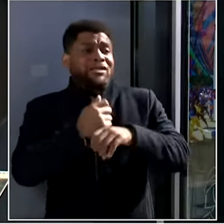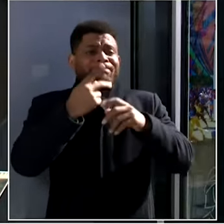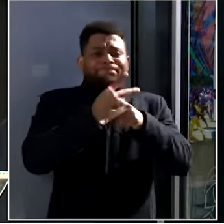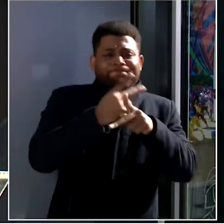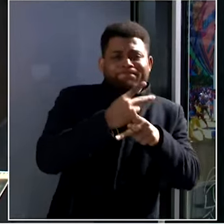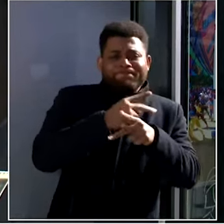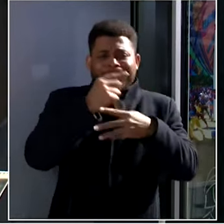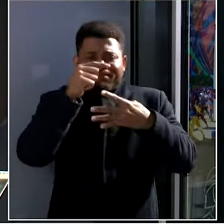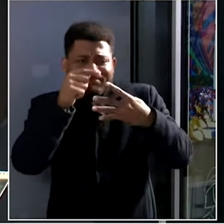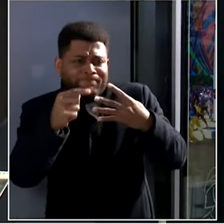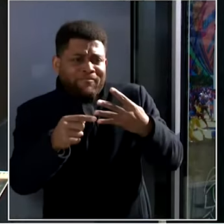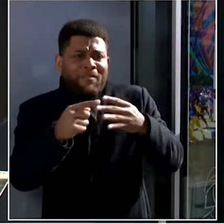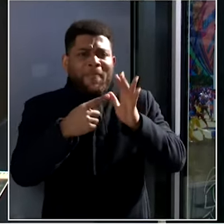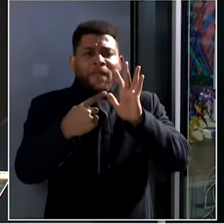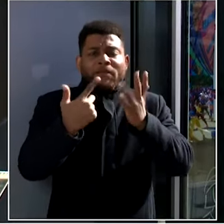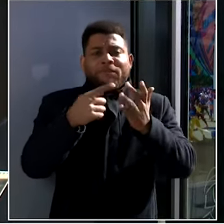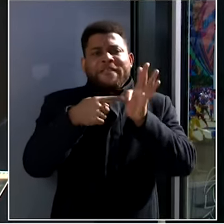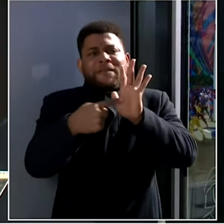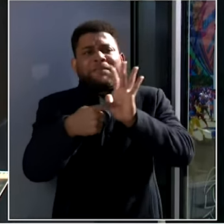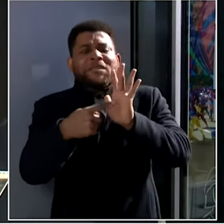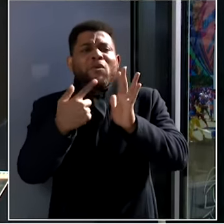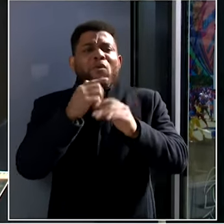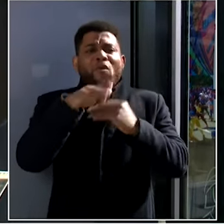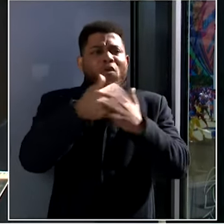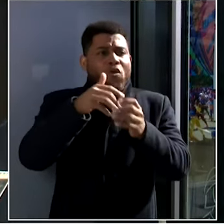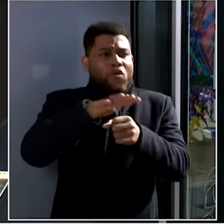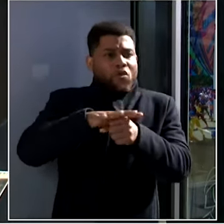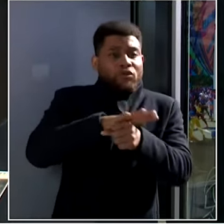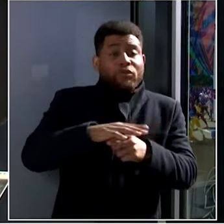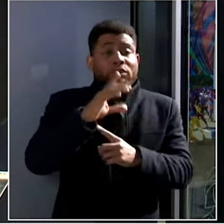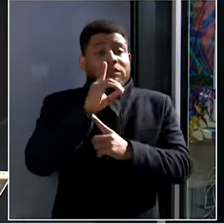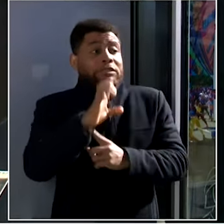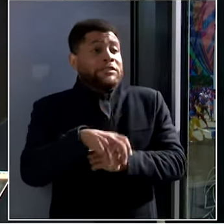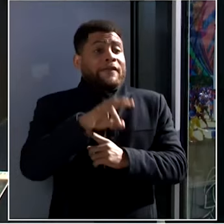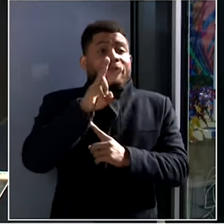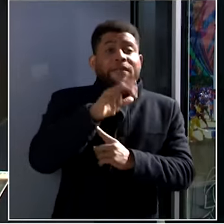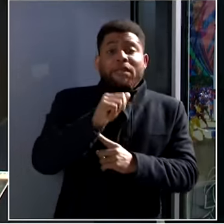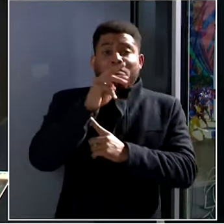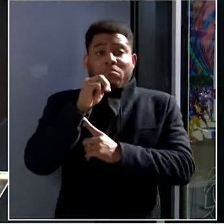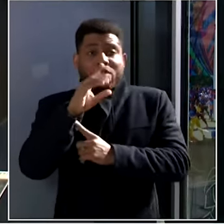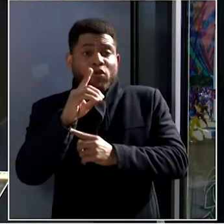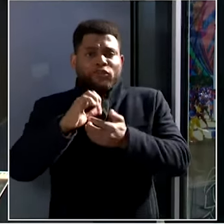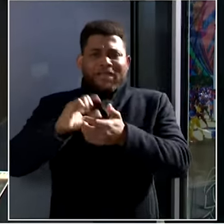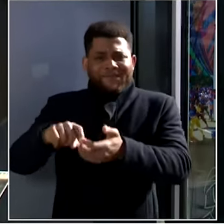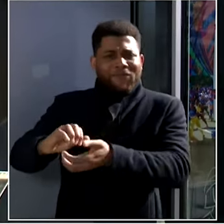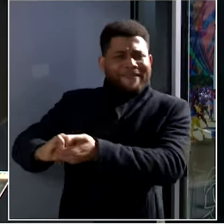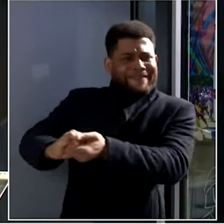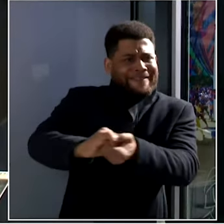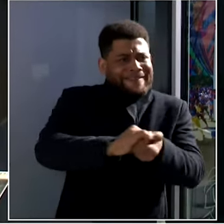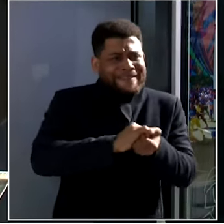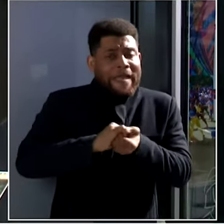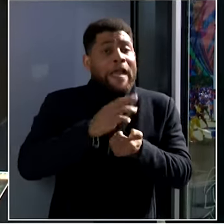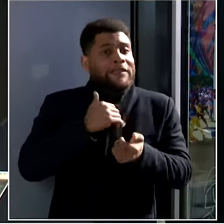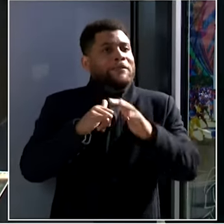all jurisdictions, an increased commitment by all jurisdictions. But I do think Metro has to look at its own operations to get